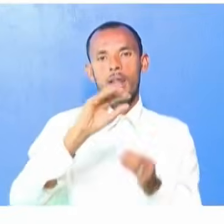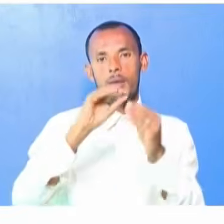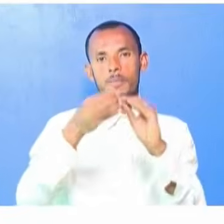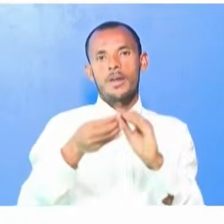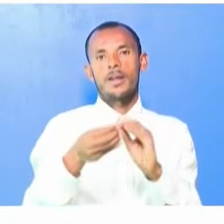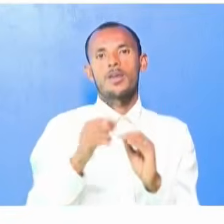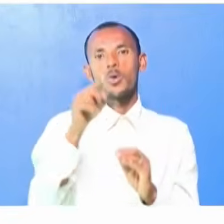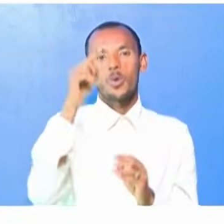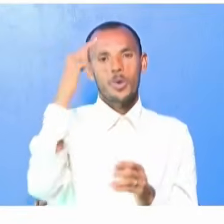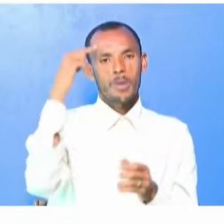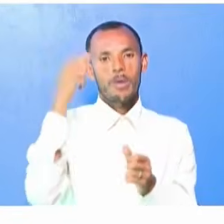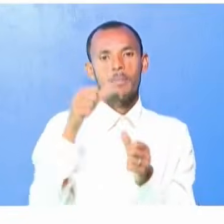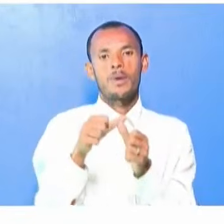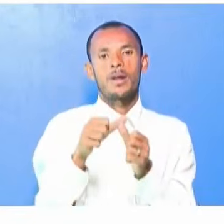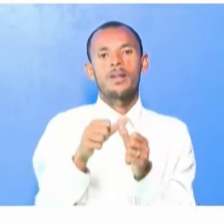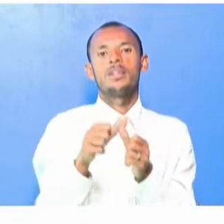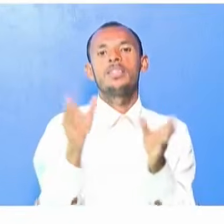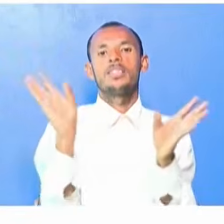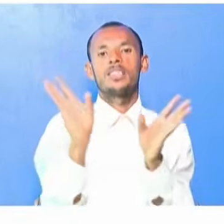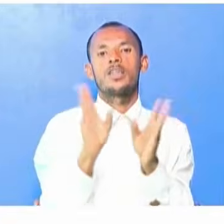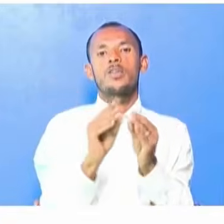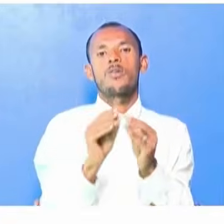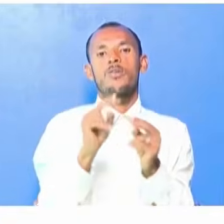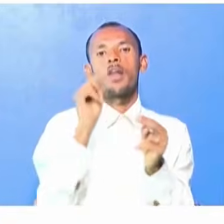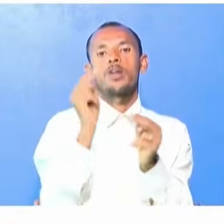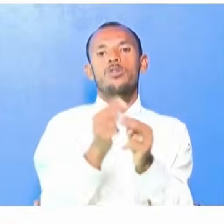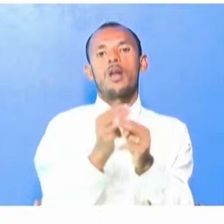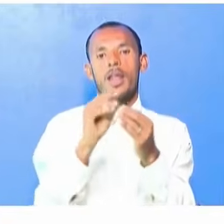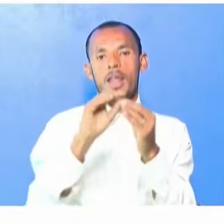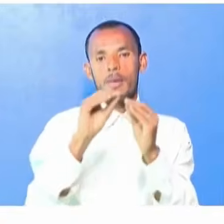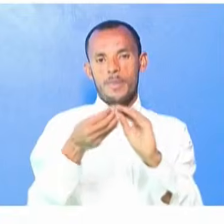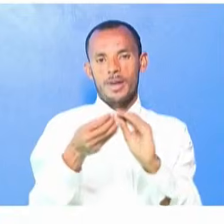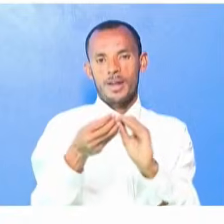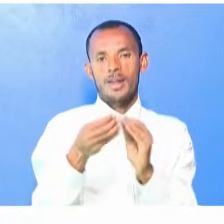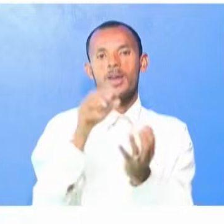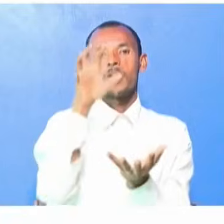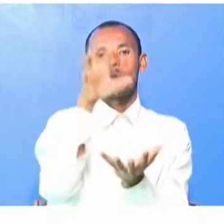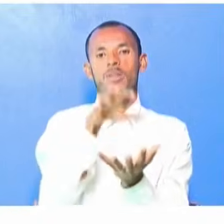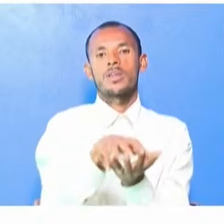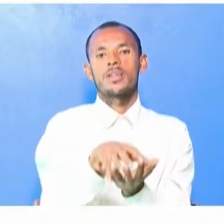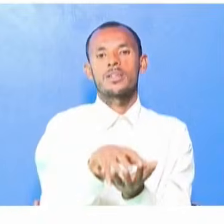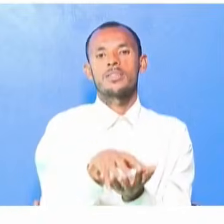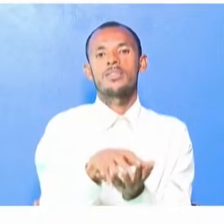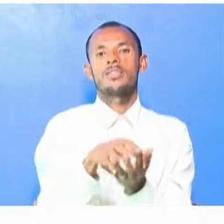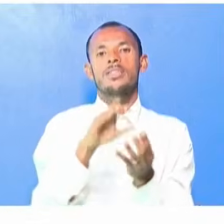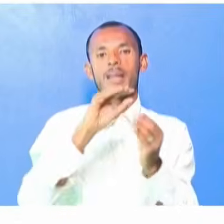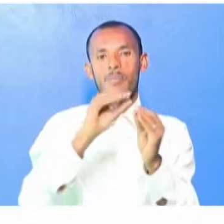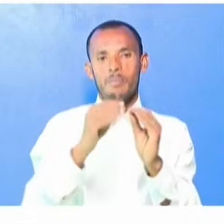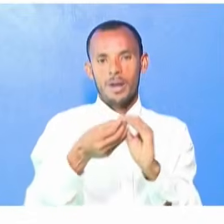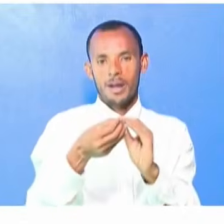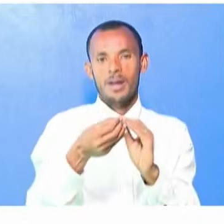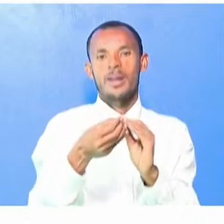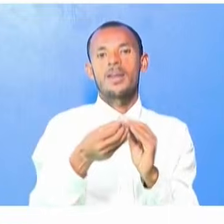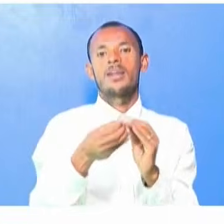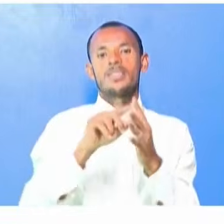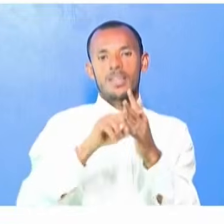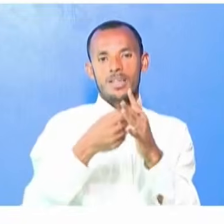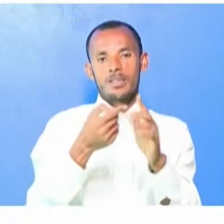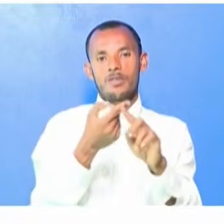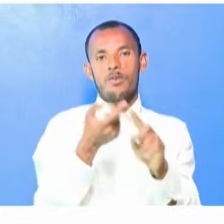As you remember, the set of natural number contains the numbers